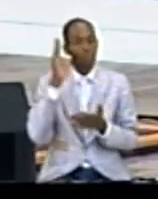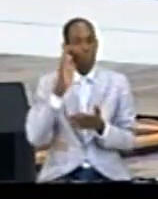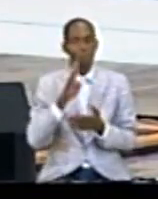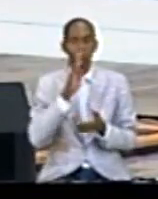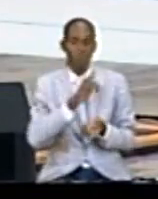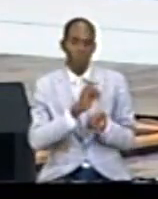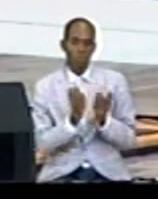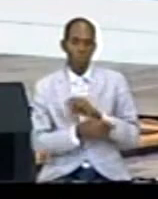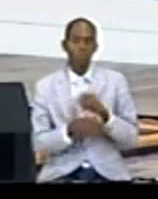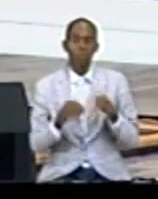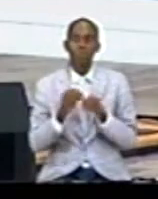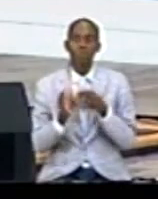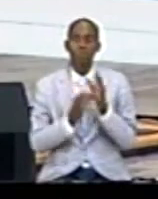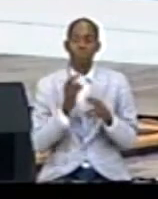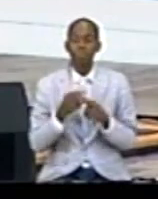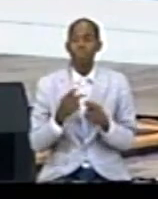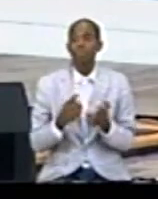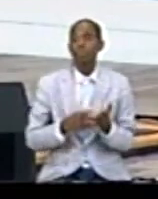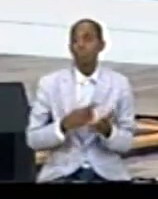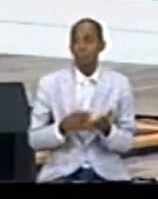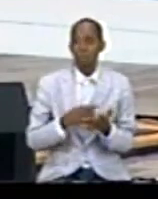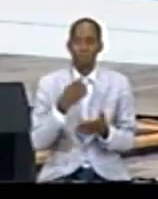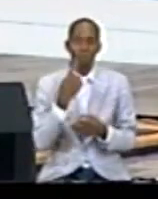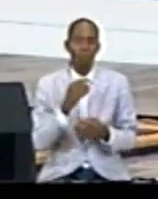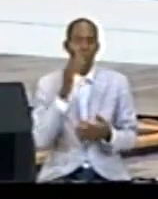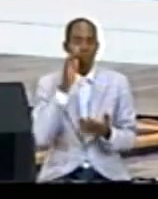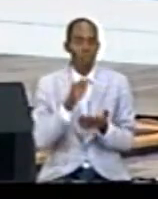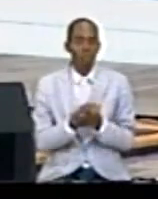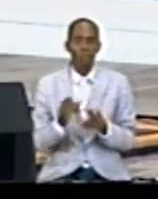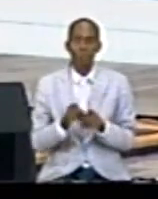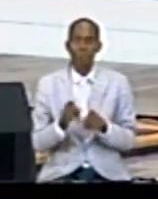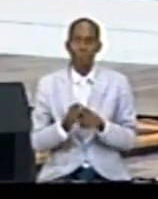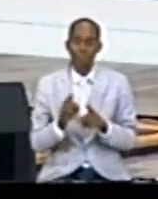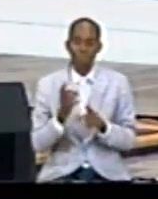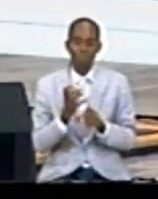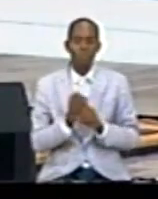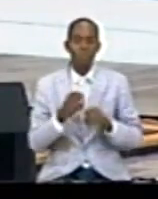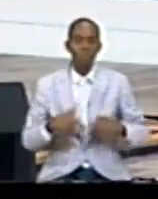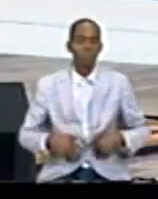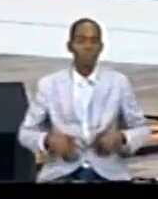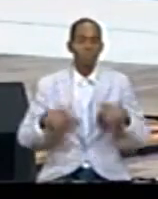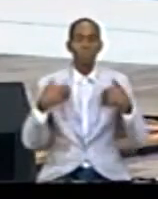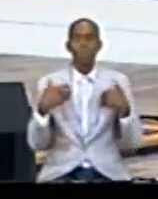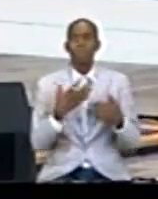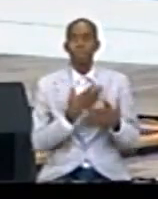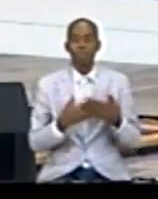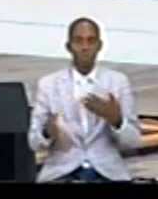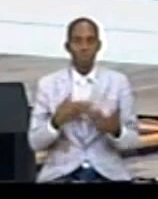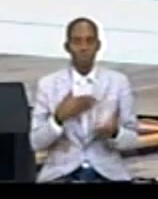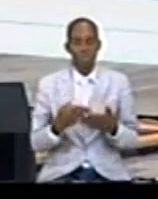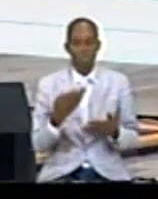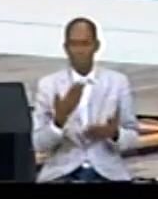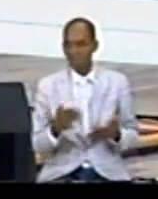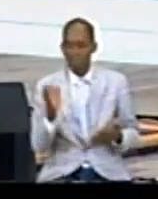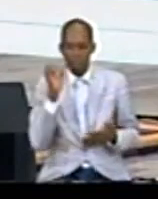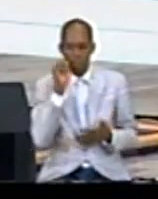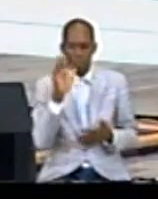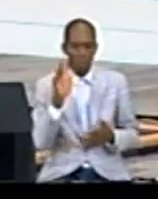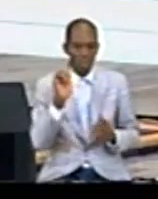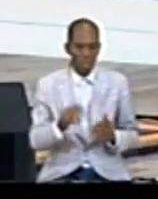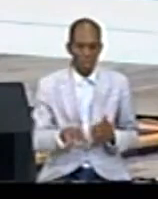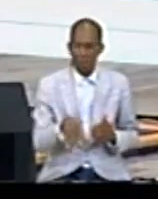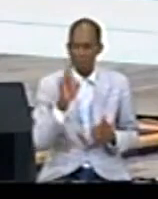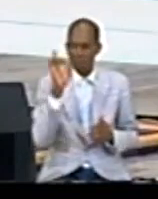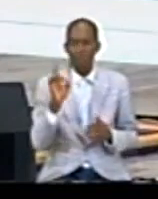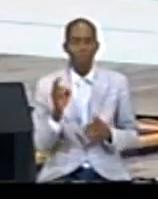And sometimes say the wife that gets angry, and whatever instrument he has in hand and whatever he can